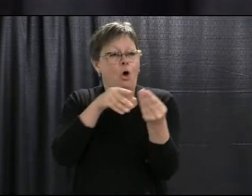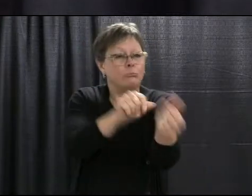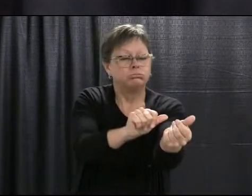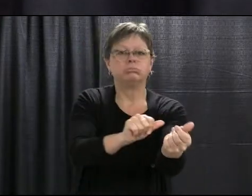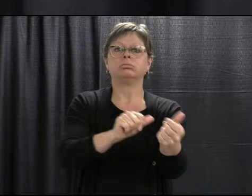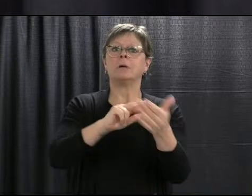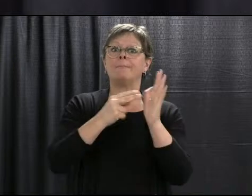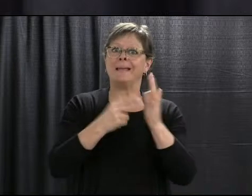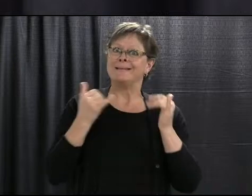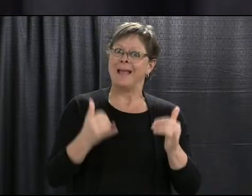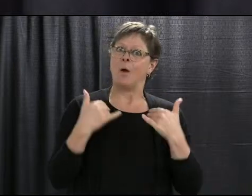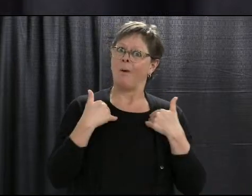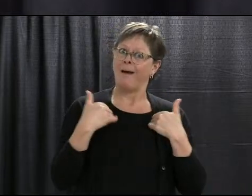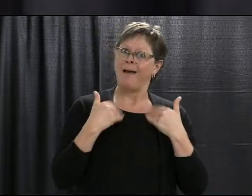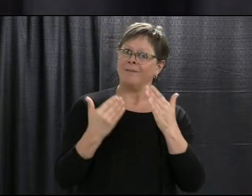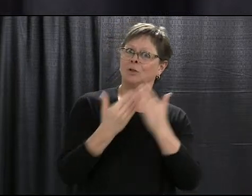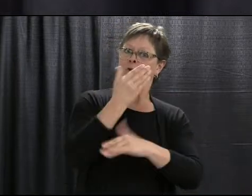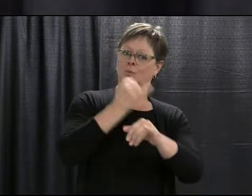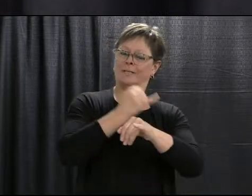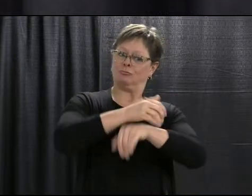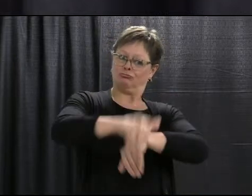Stroke Institute being planned.